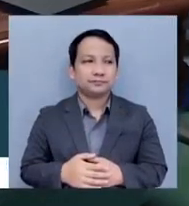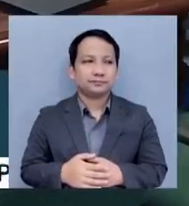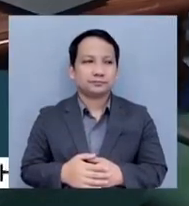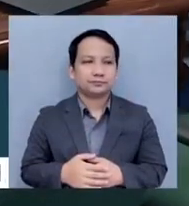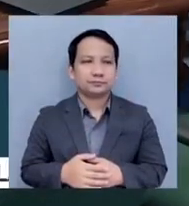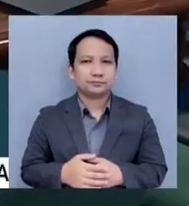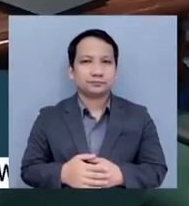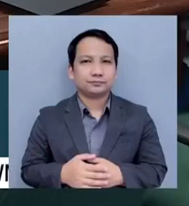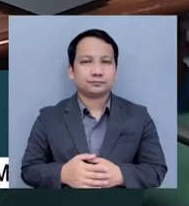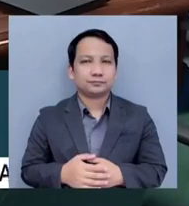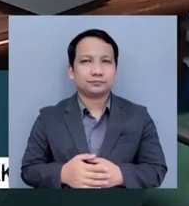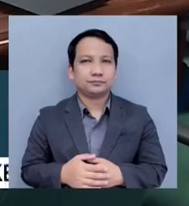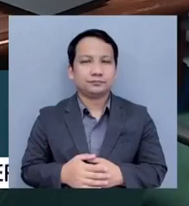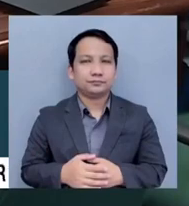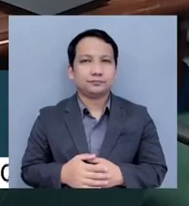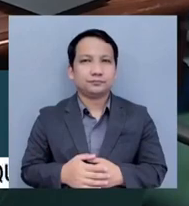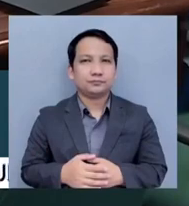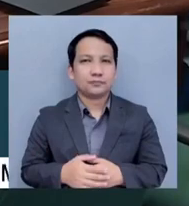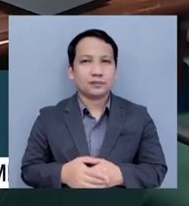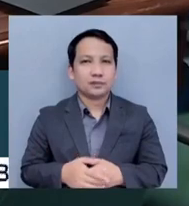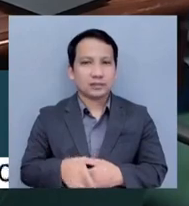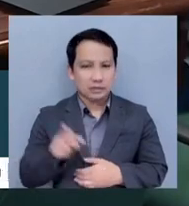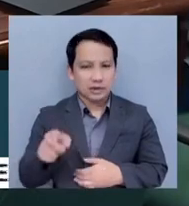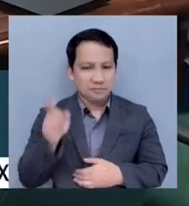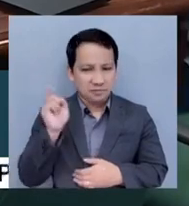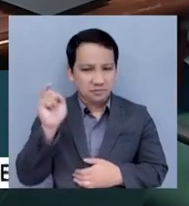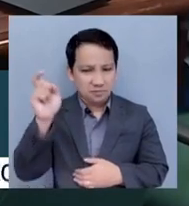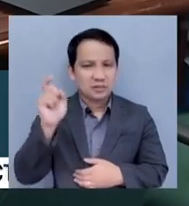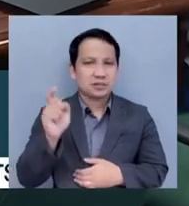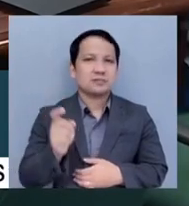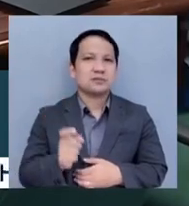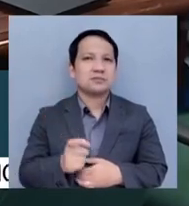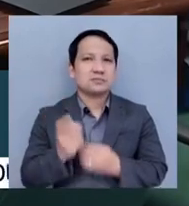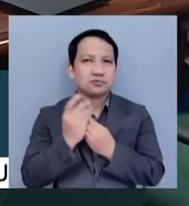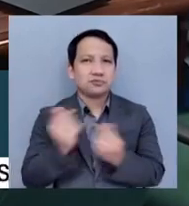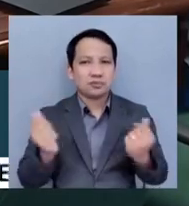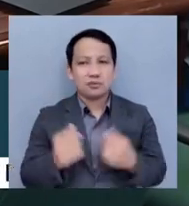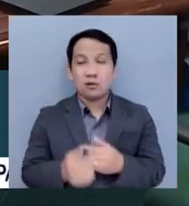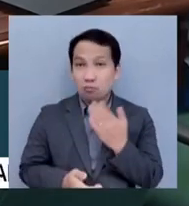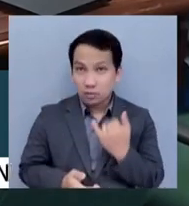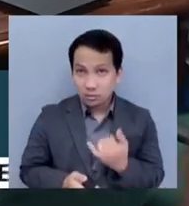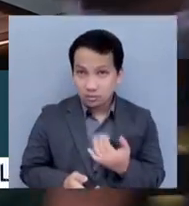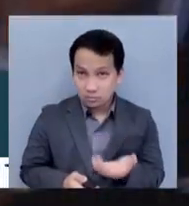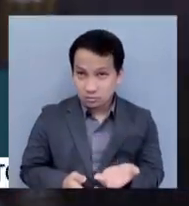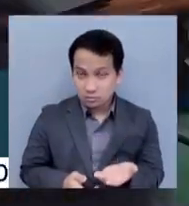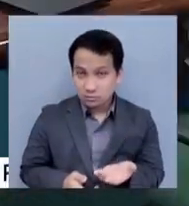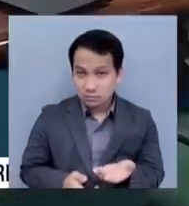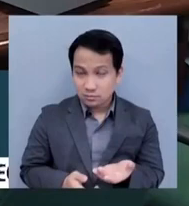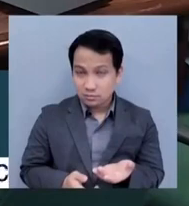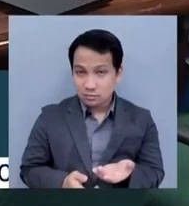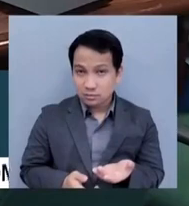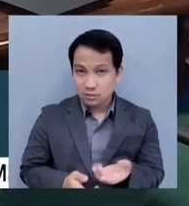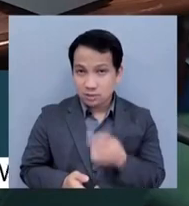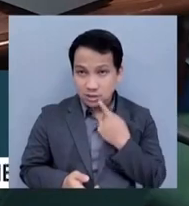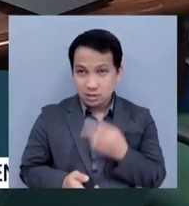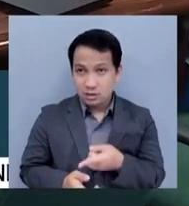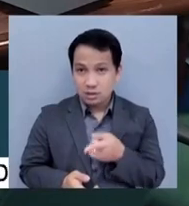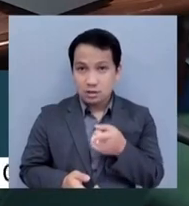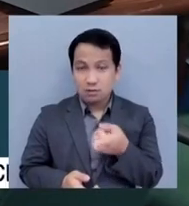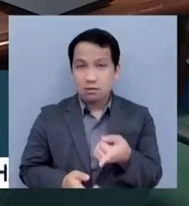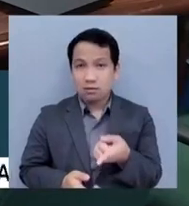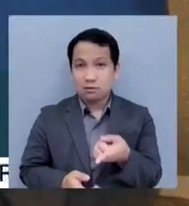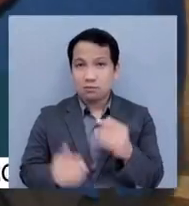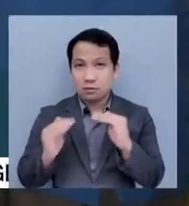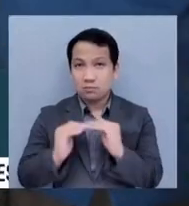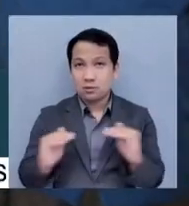Stanley, they should do it fast. Okay. Kasi hindi lang dapat dyan sa level